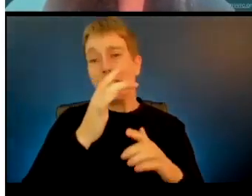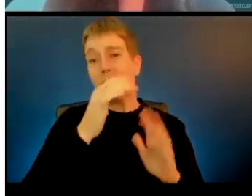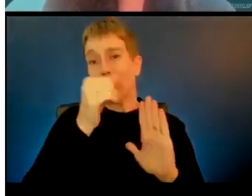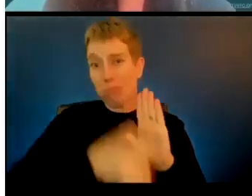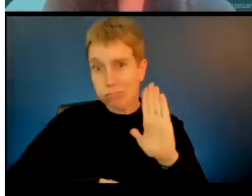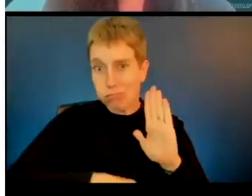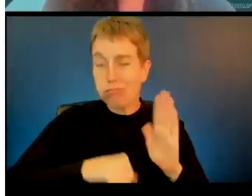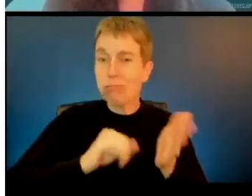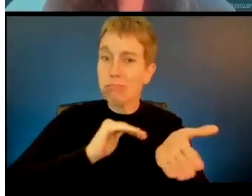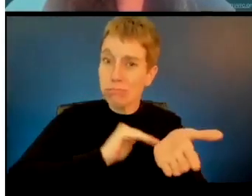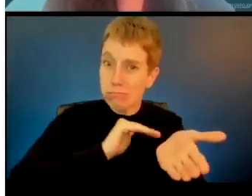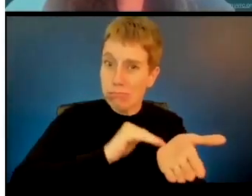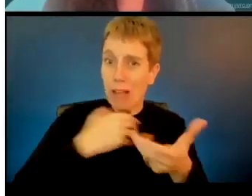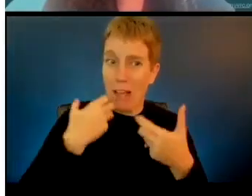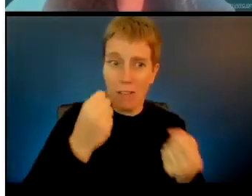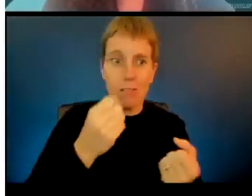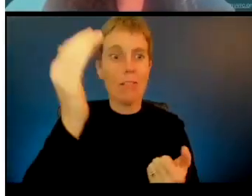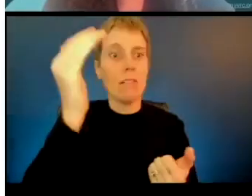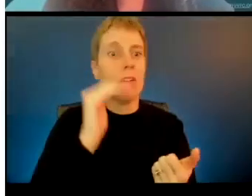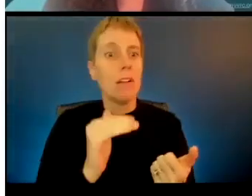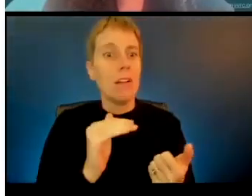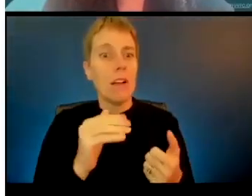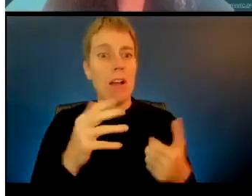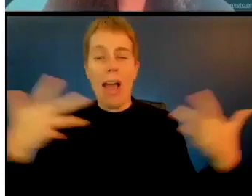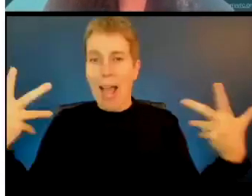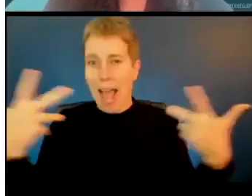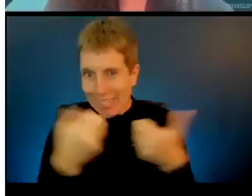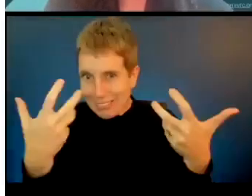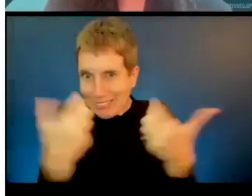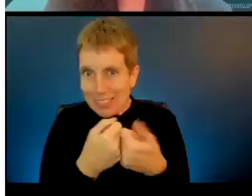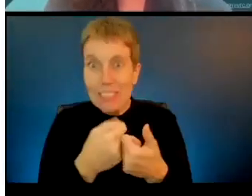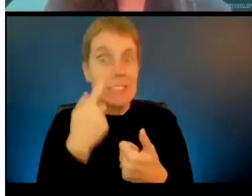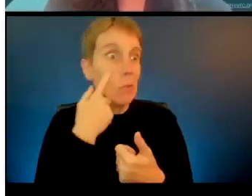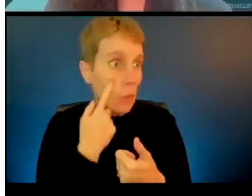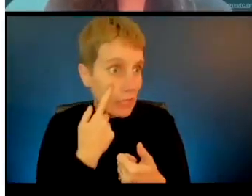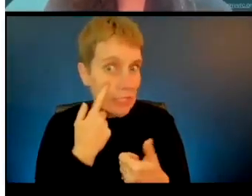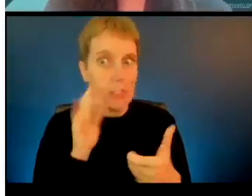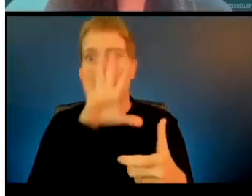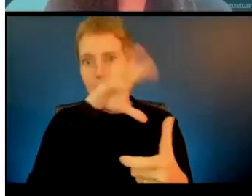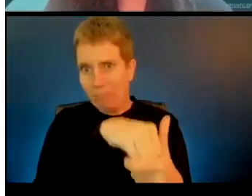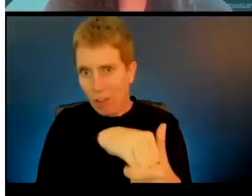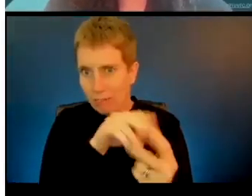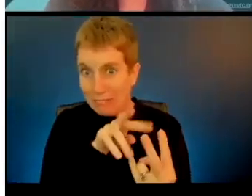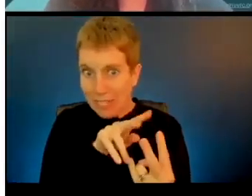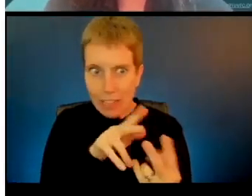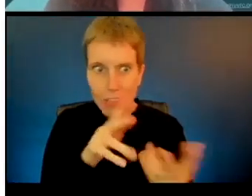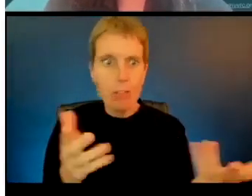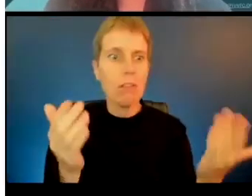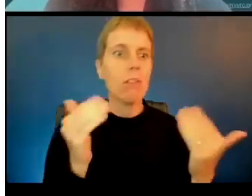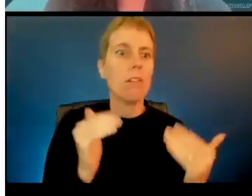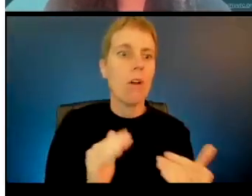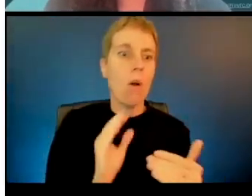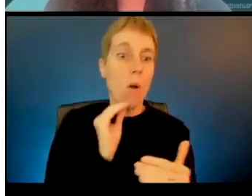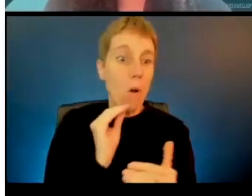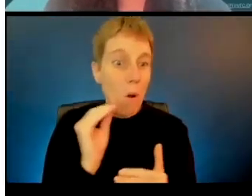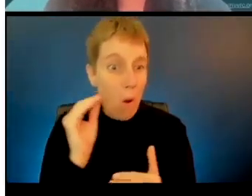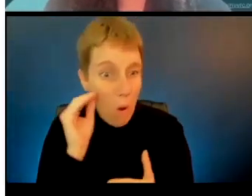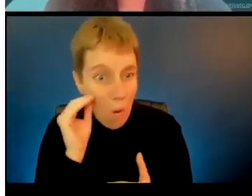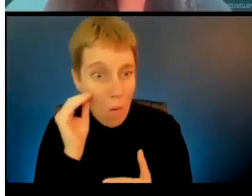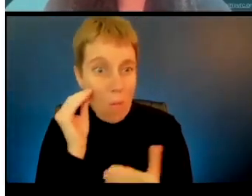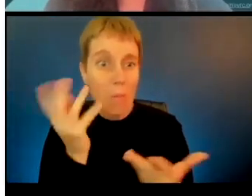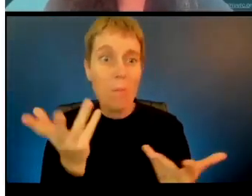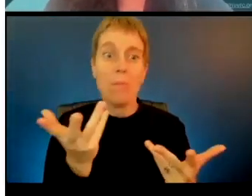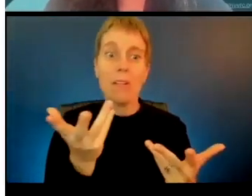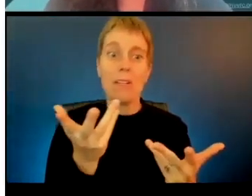community, intimate partner violence, other types of interpersonal violence like sexual assault, physical